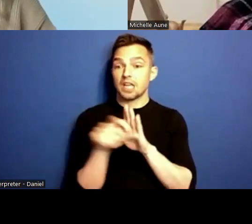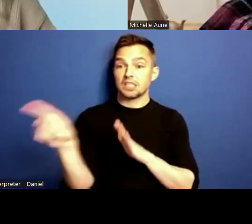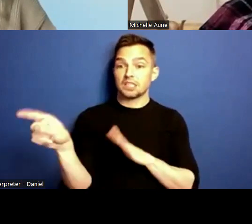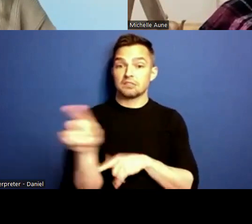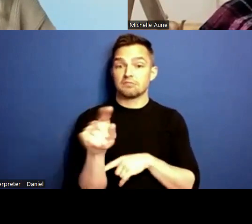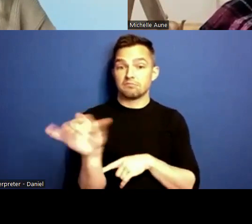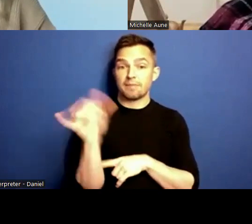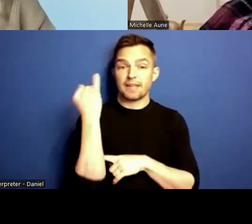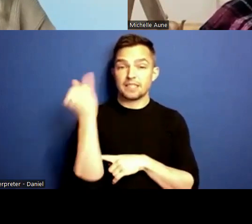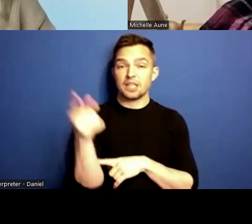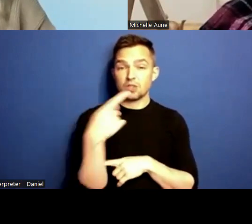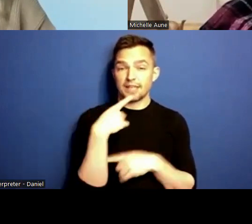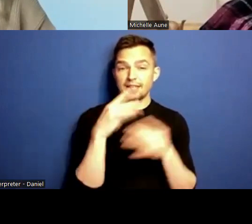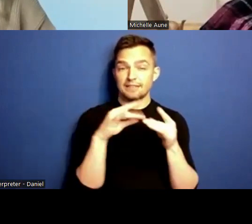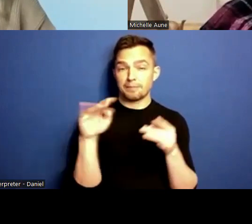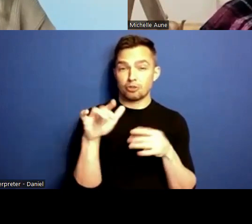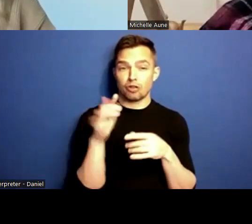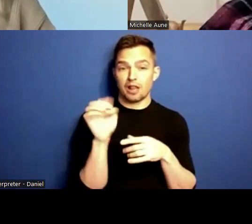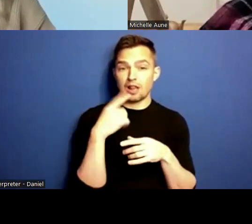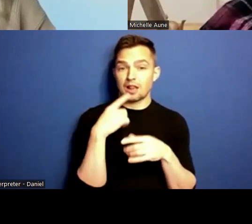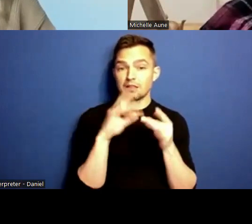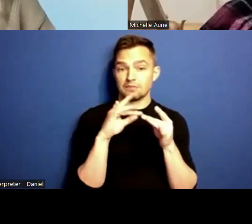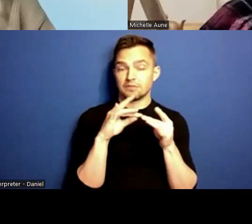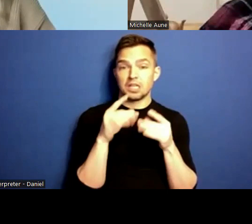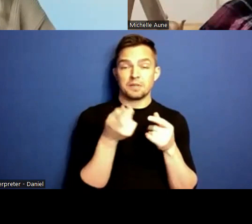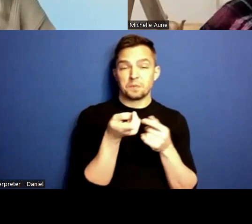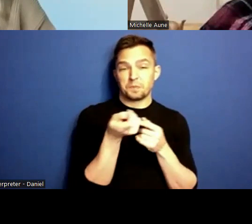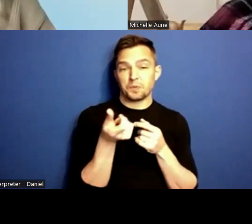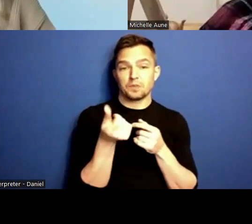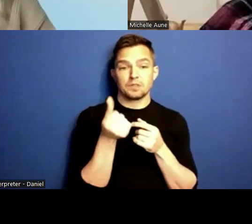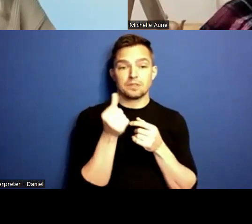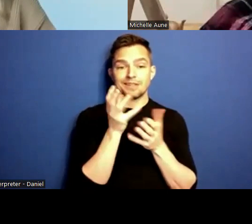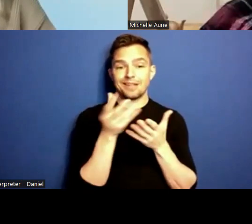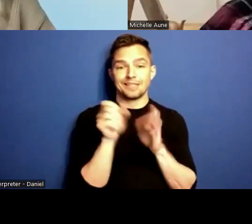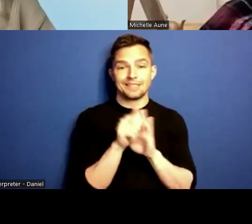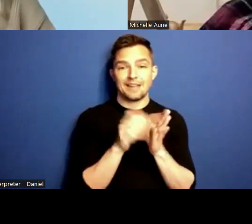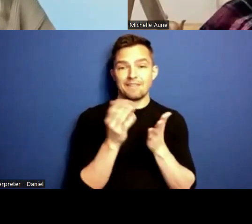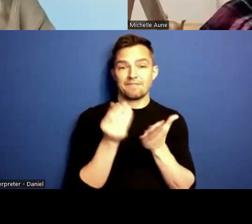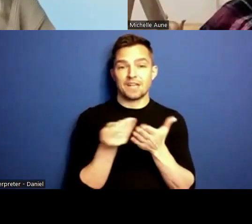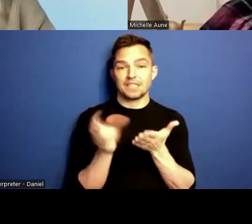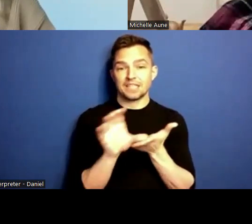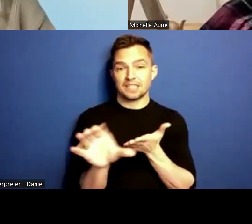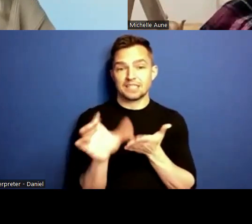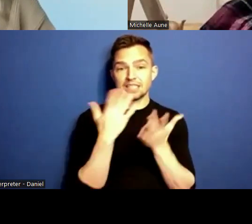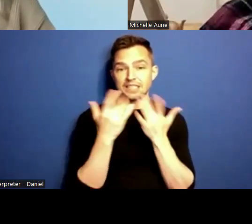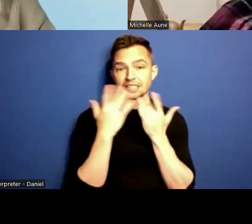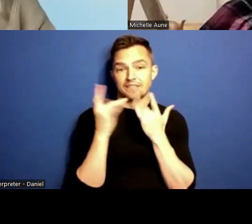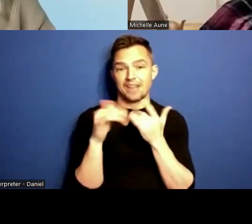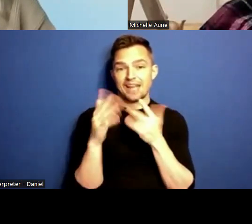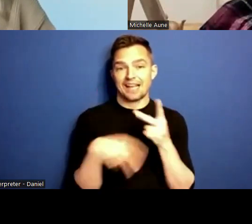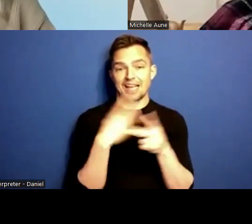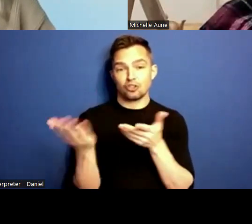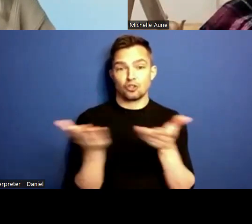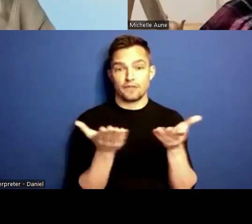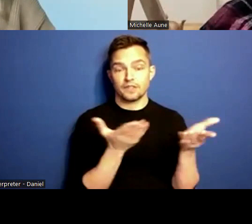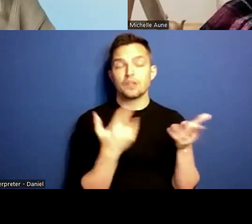one you identified, Michelle, where there's little or no state funding available for this type of service. And so